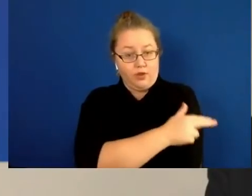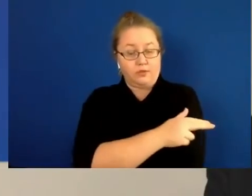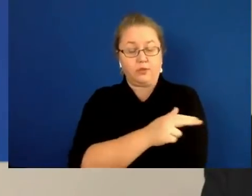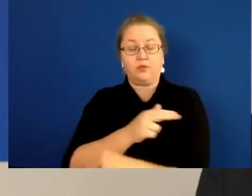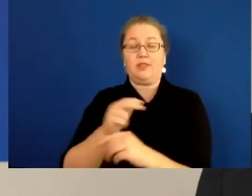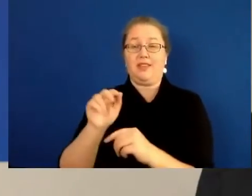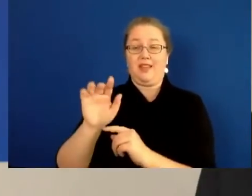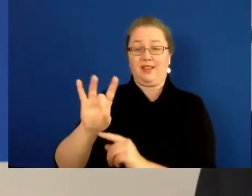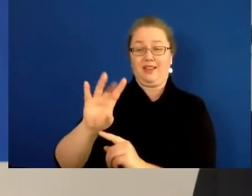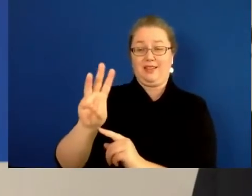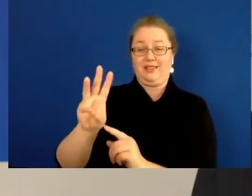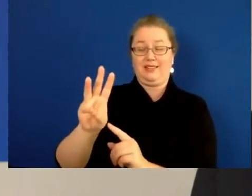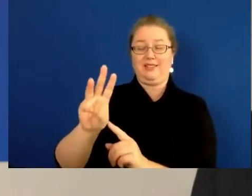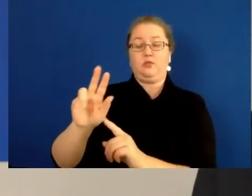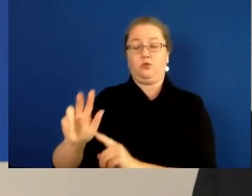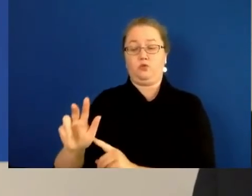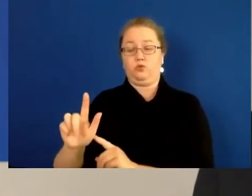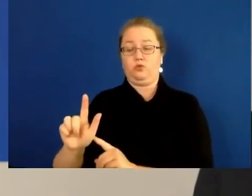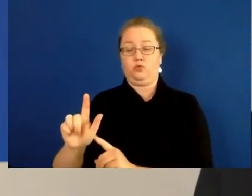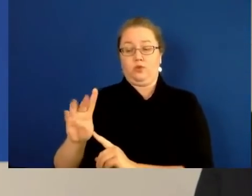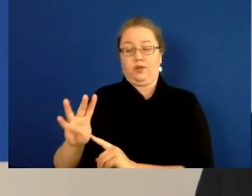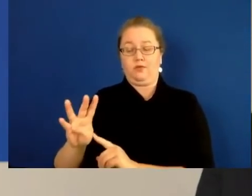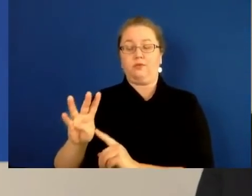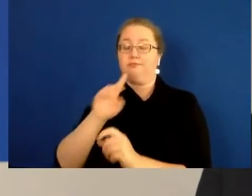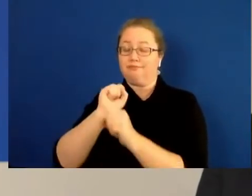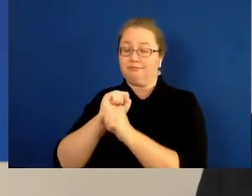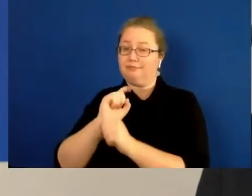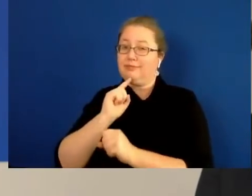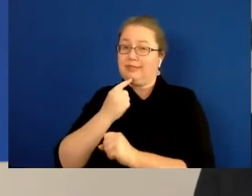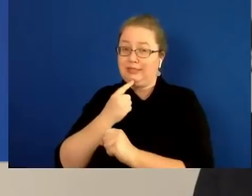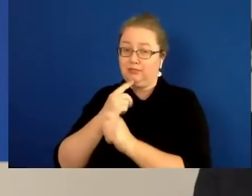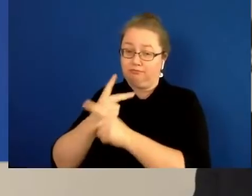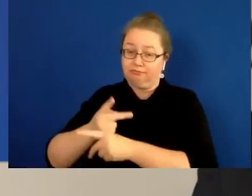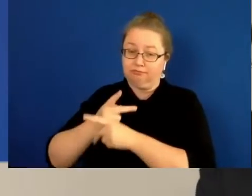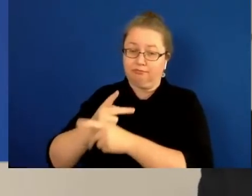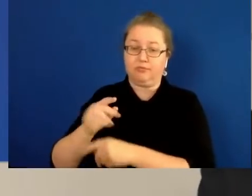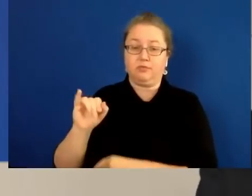734 people in the Interior Health Region, and 406 people in